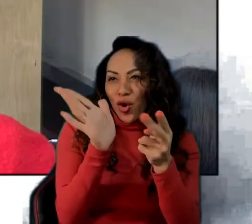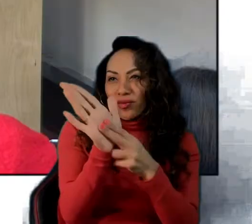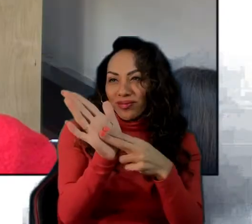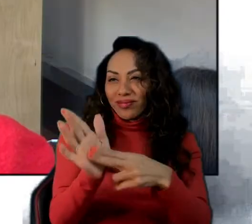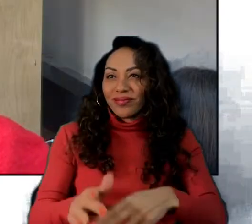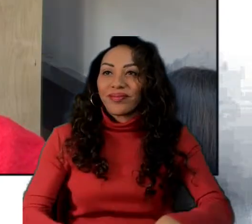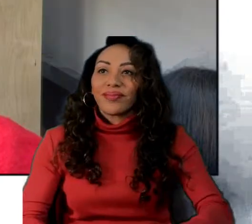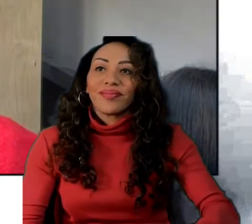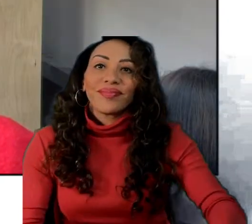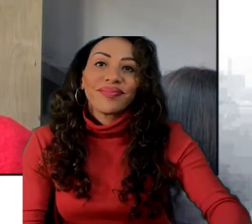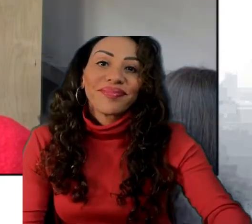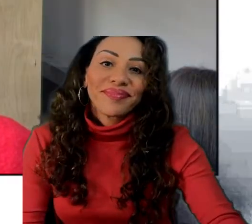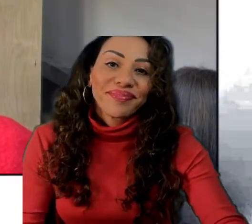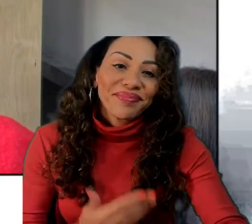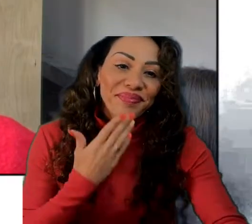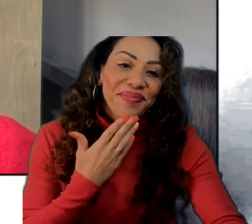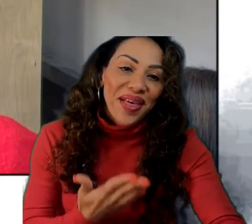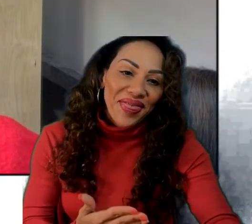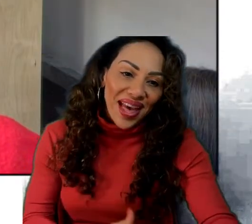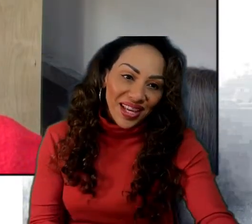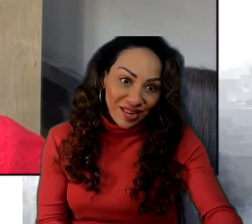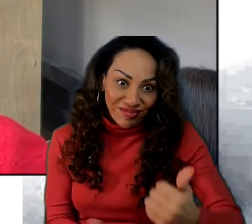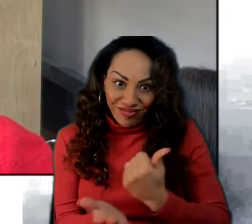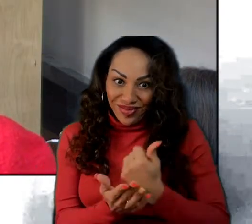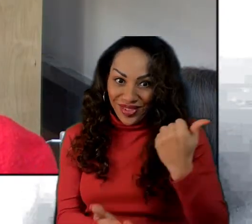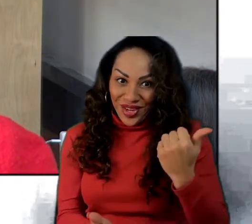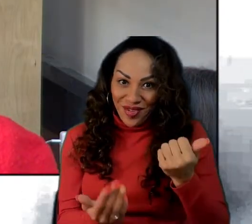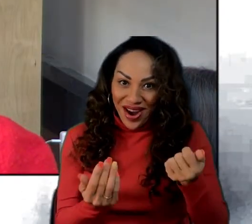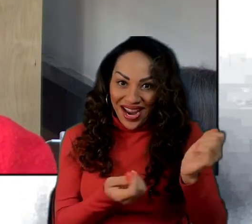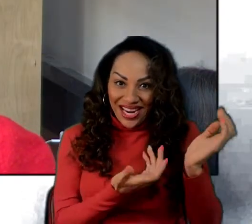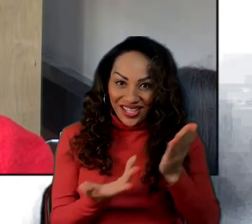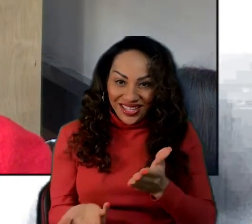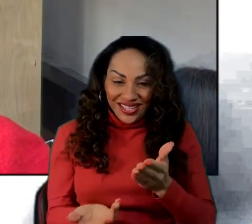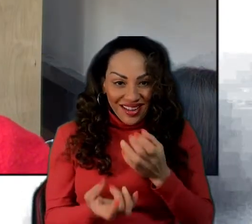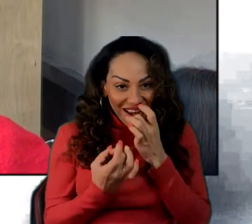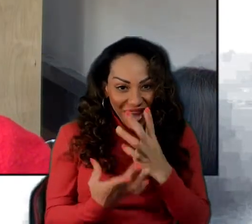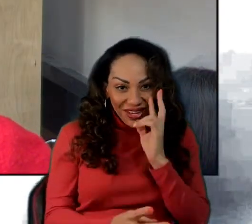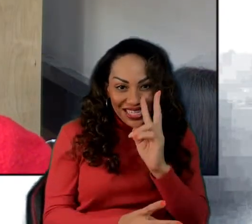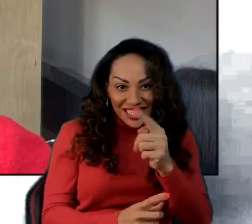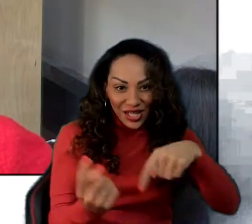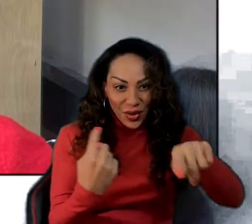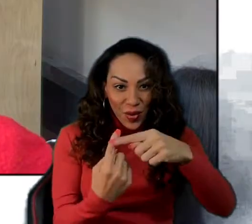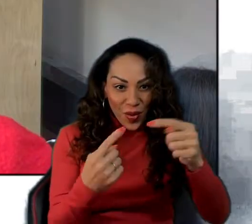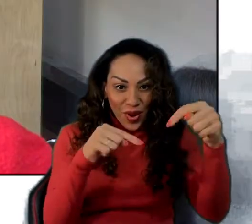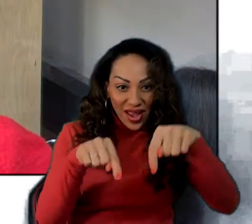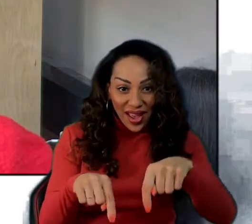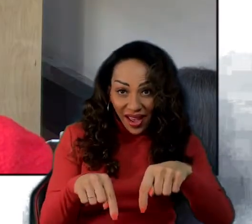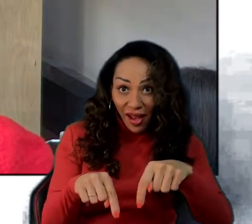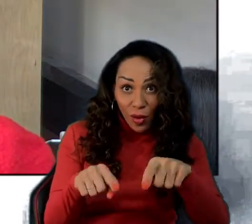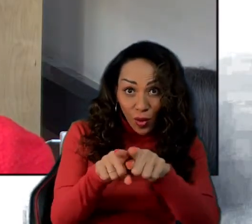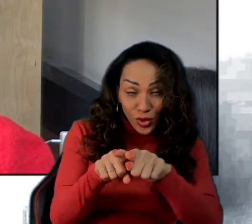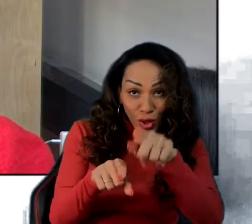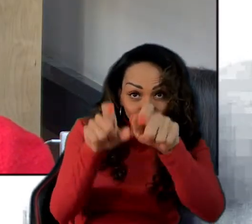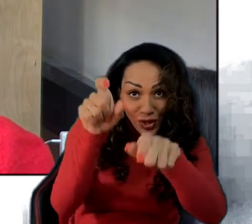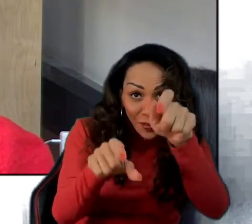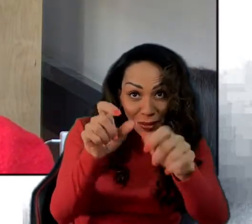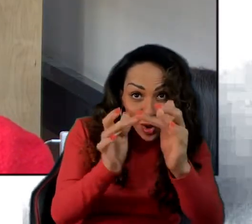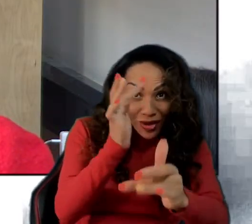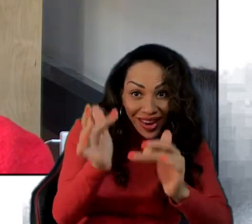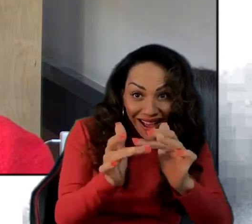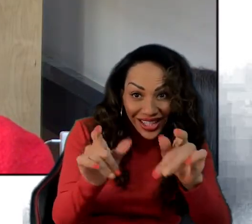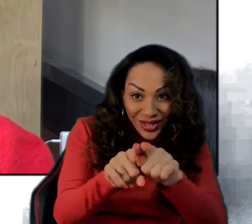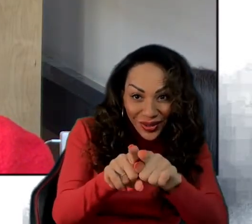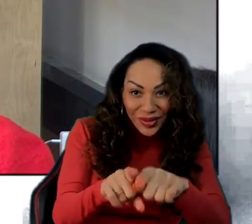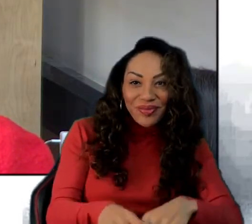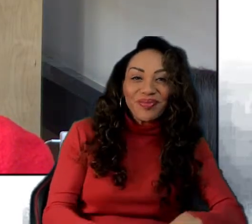Well, thanks so much, Martin. That was a great introduction. And yeah, lovely to see you all here and everyone online as well. So, as